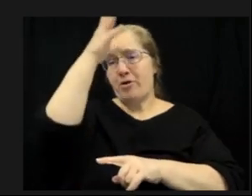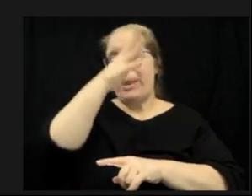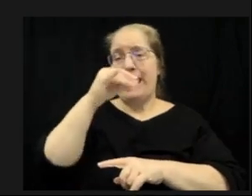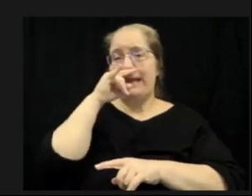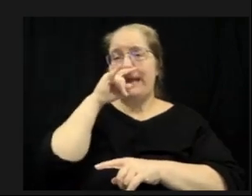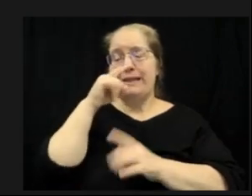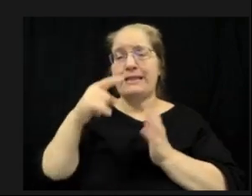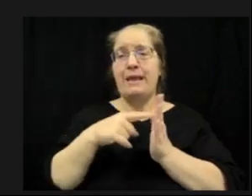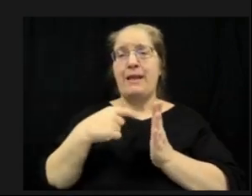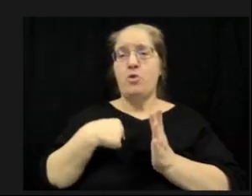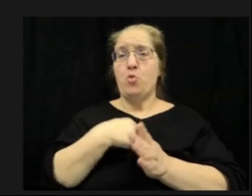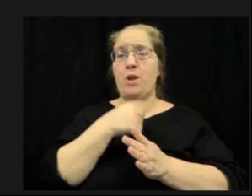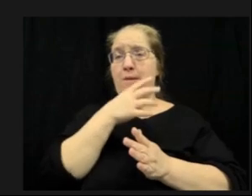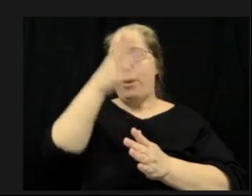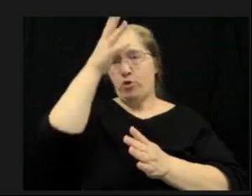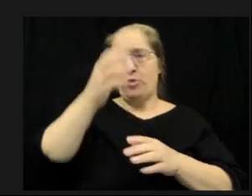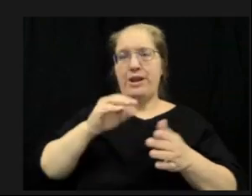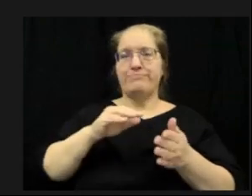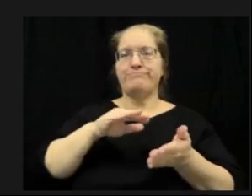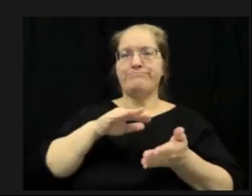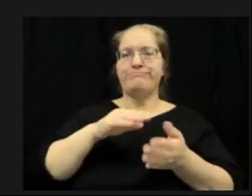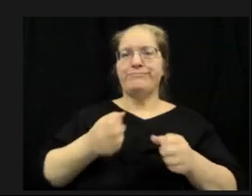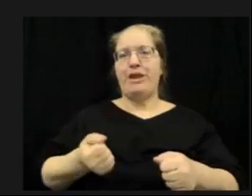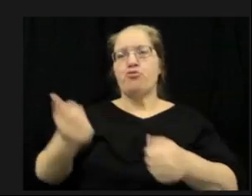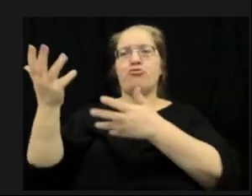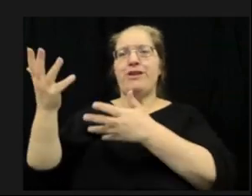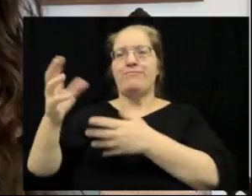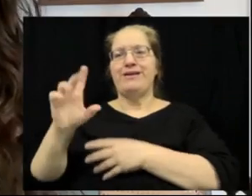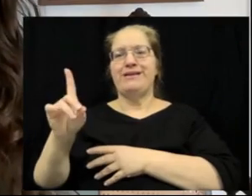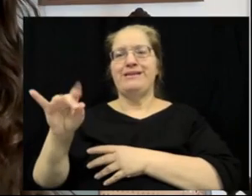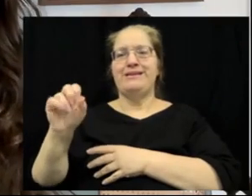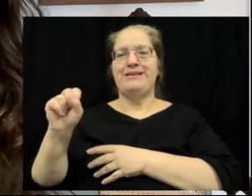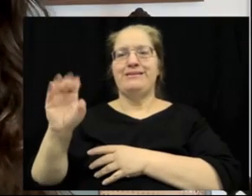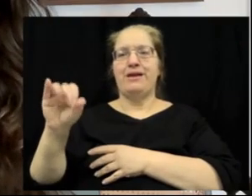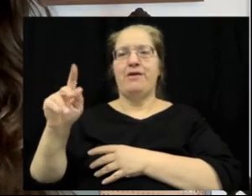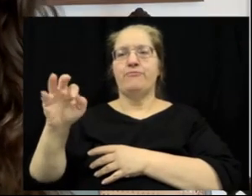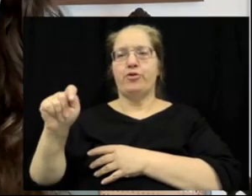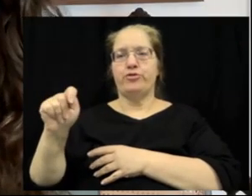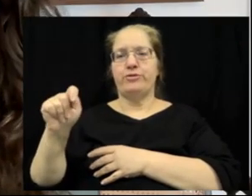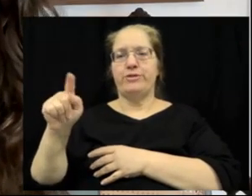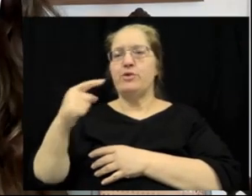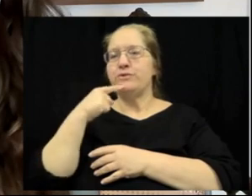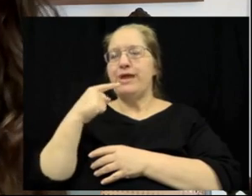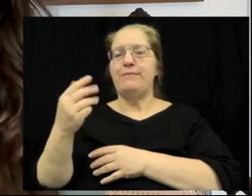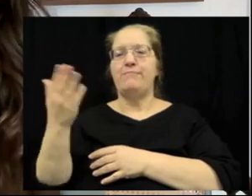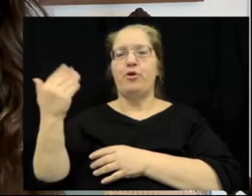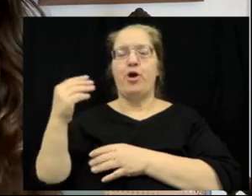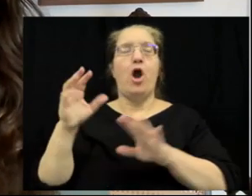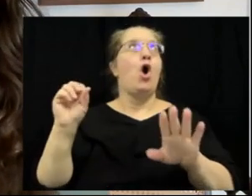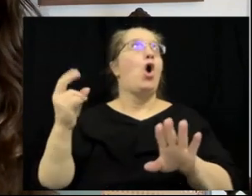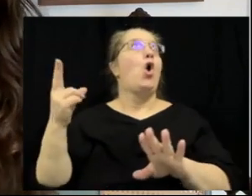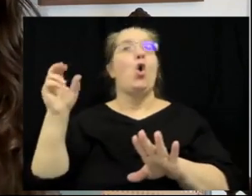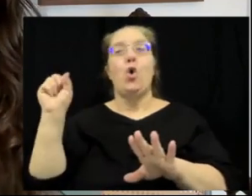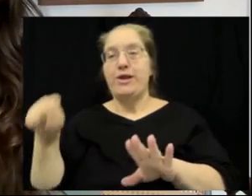get rid of all the discomfort, and this fans the Amen. flame that you mentioned earlier. Oh my goodness, yes. You just want